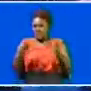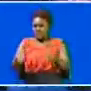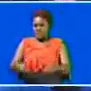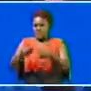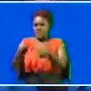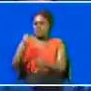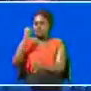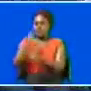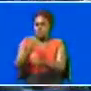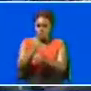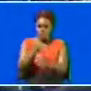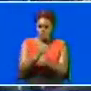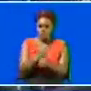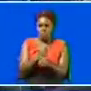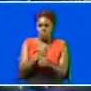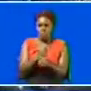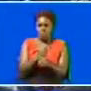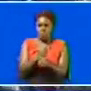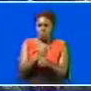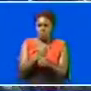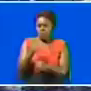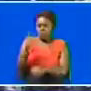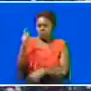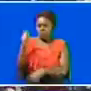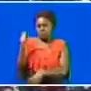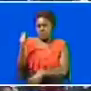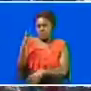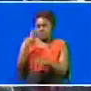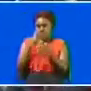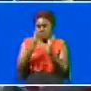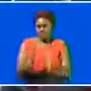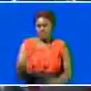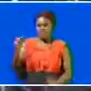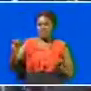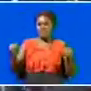varied opportunities to make a living. Tobias Chanji, KTN News, Mombasa.